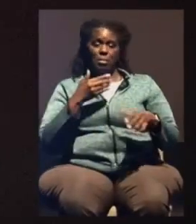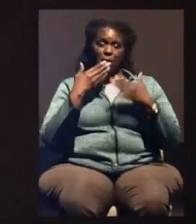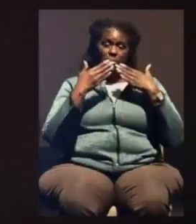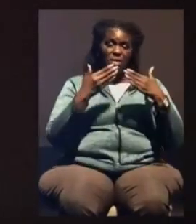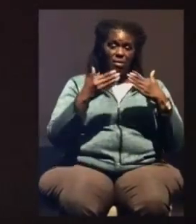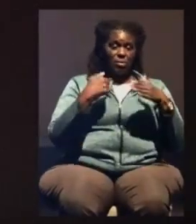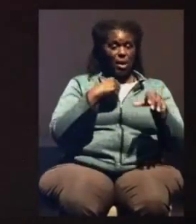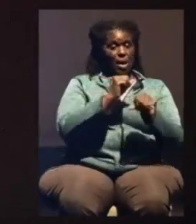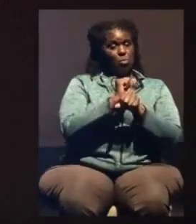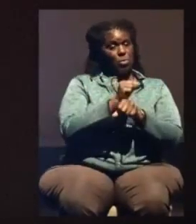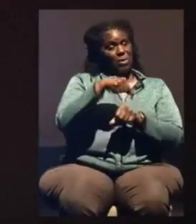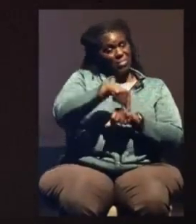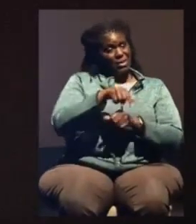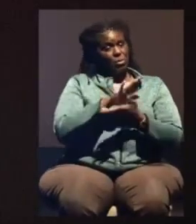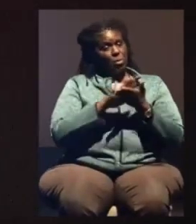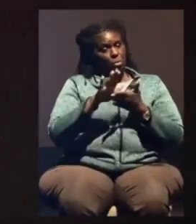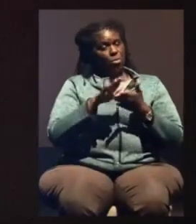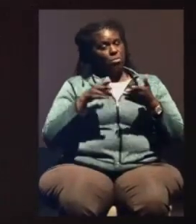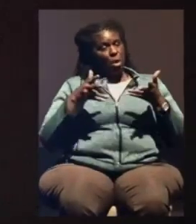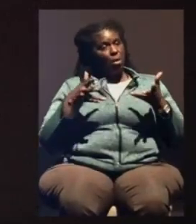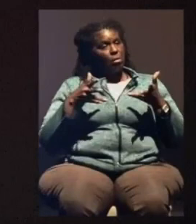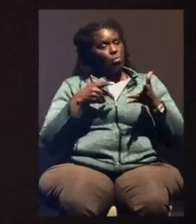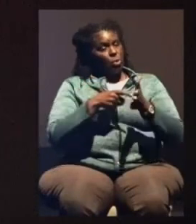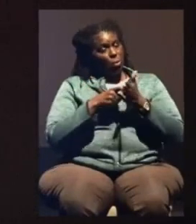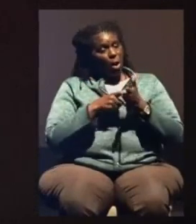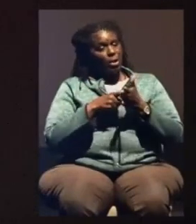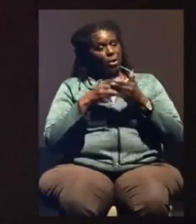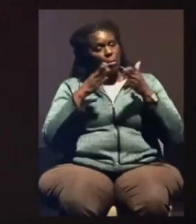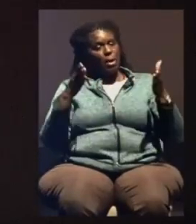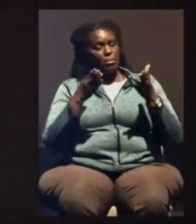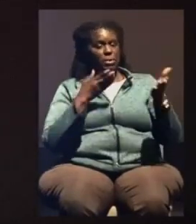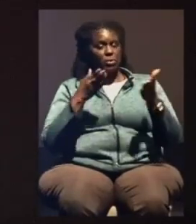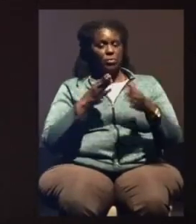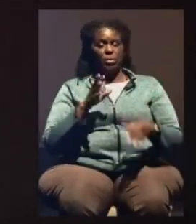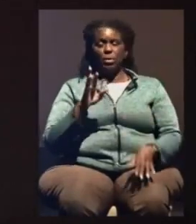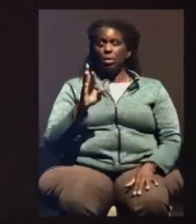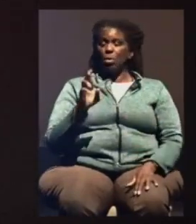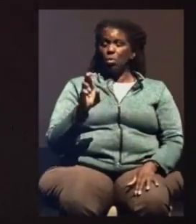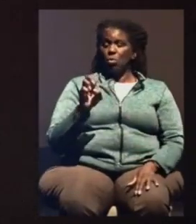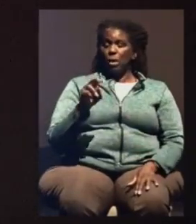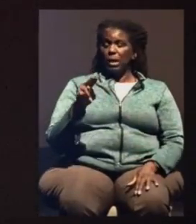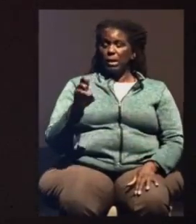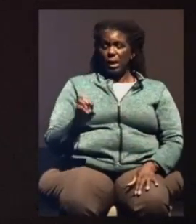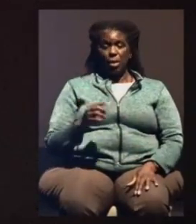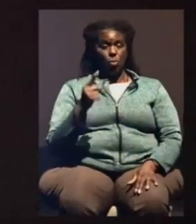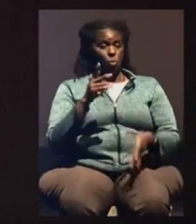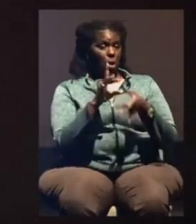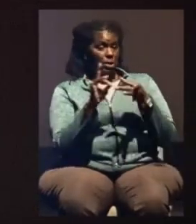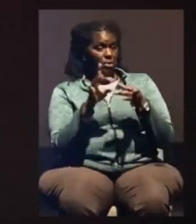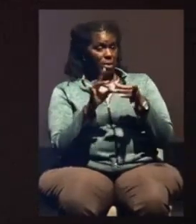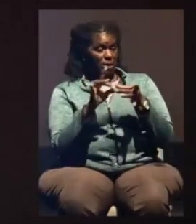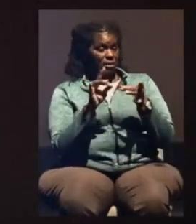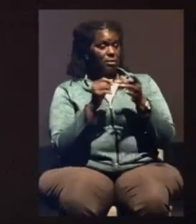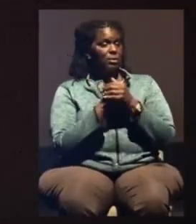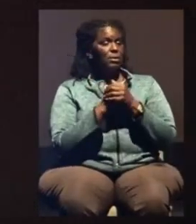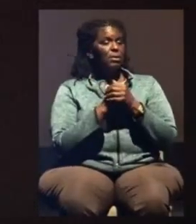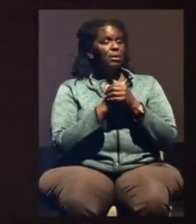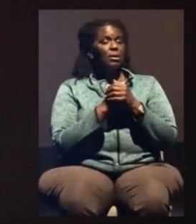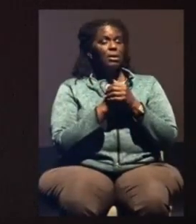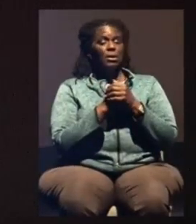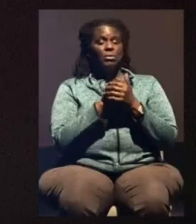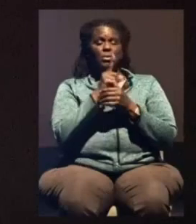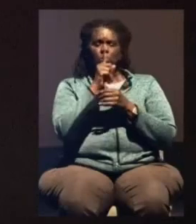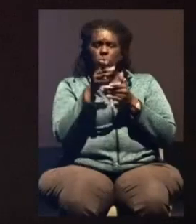grateful that I work at one that did. Thank you. And Renee. Well, there's one message that I couldn't cover earlier is just that there's a